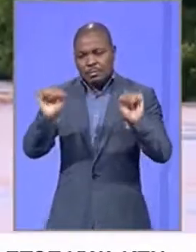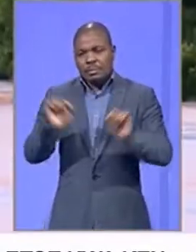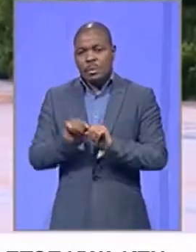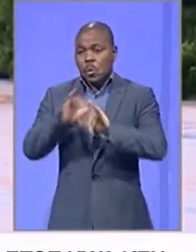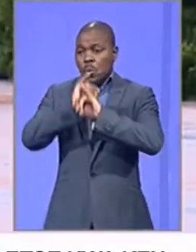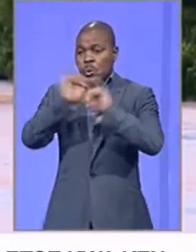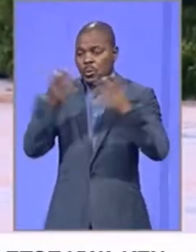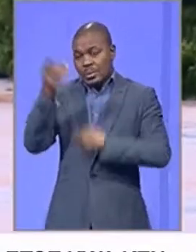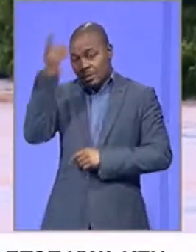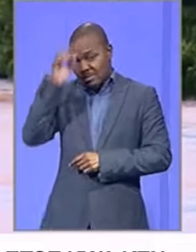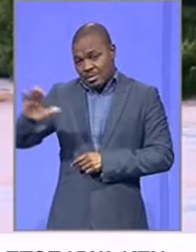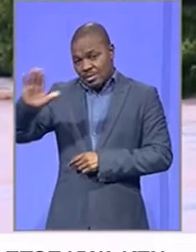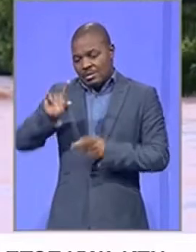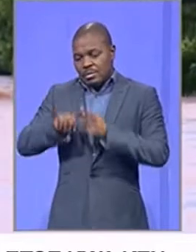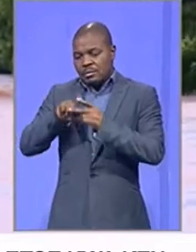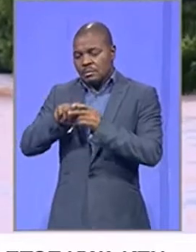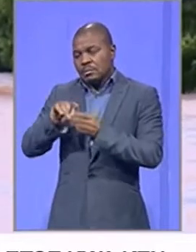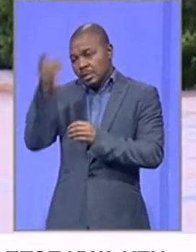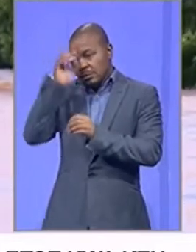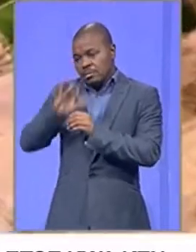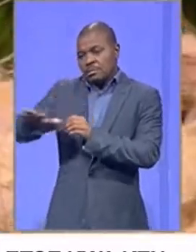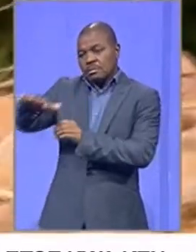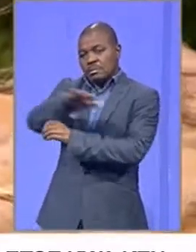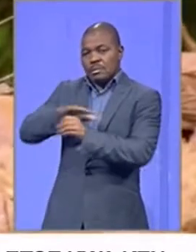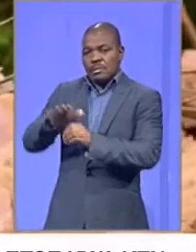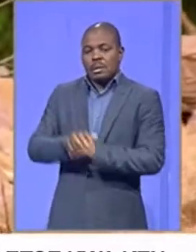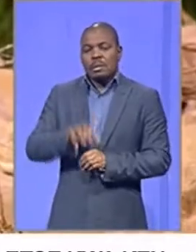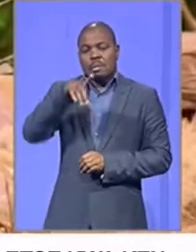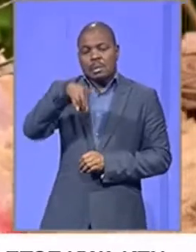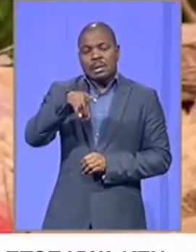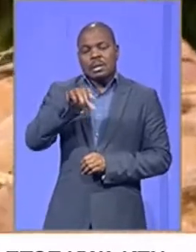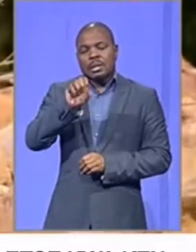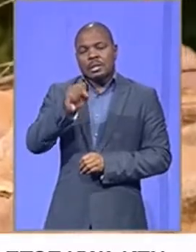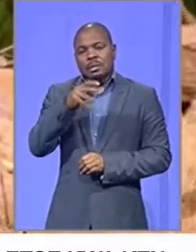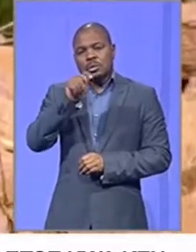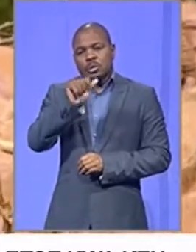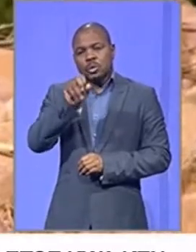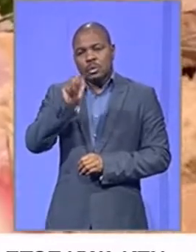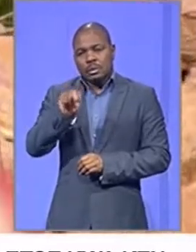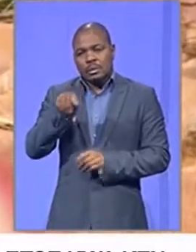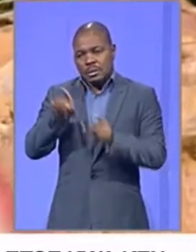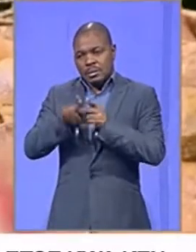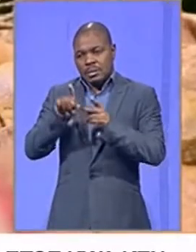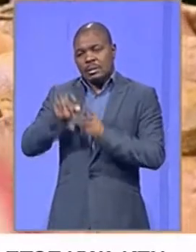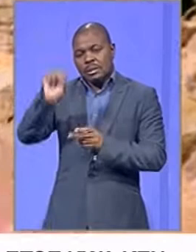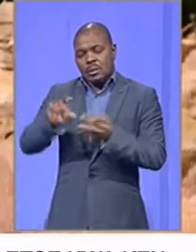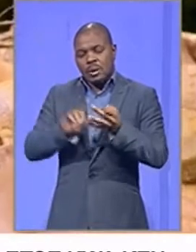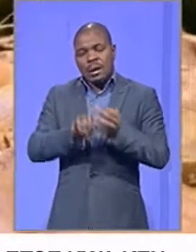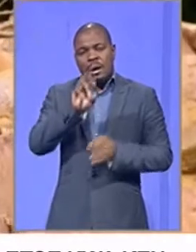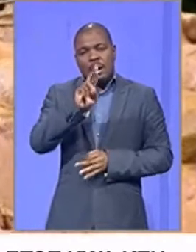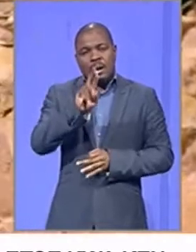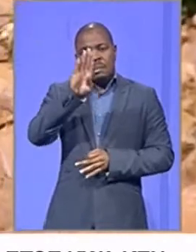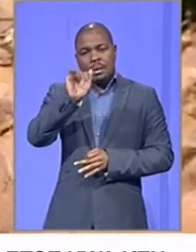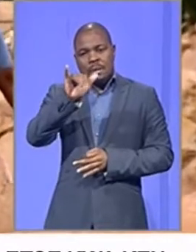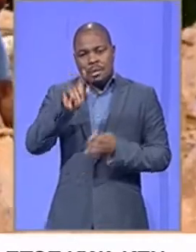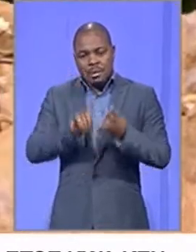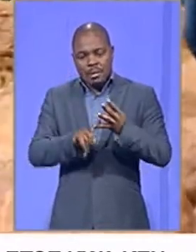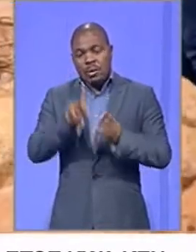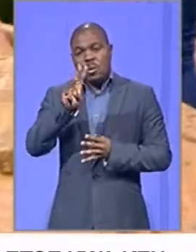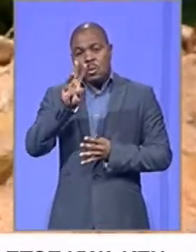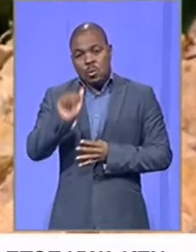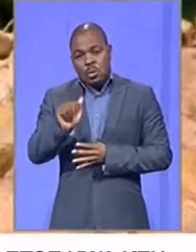thata ke ya eThekwini le tse di mabapi. Port Shepstone kwa lebopong le le kwa borwa, Richards Bay le kwa